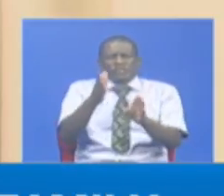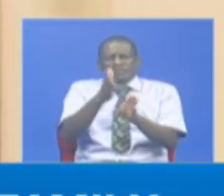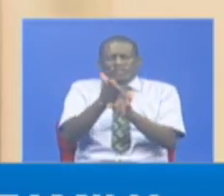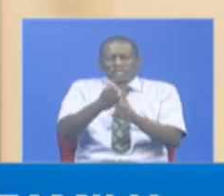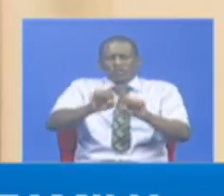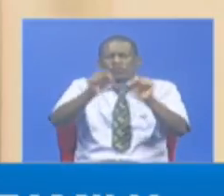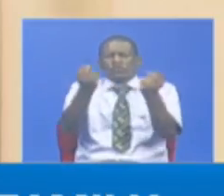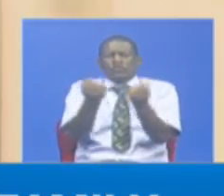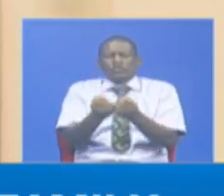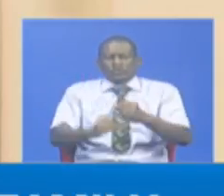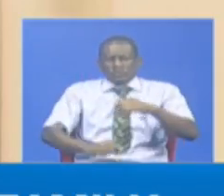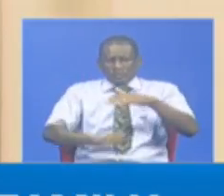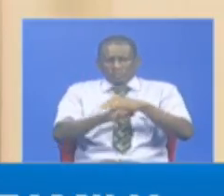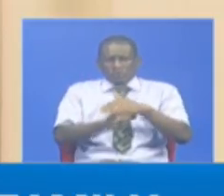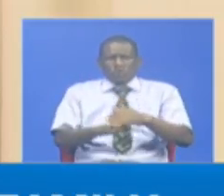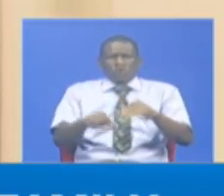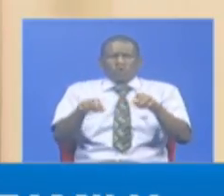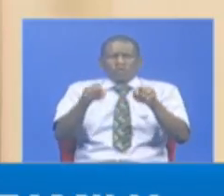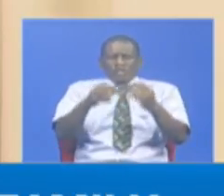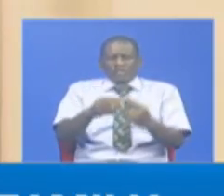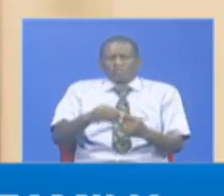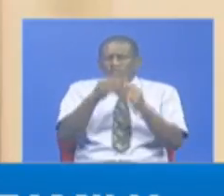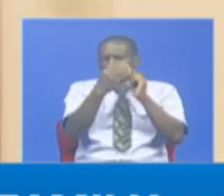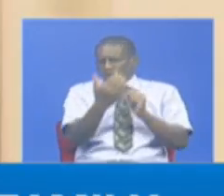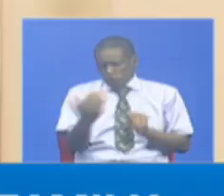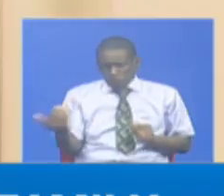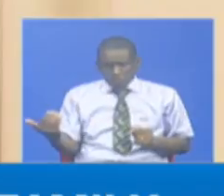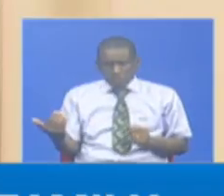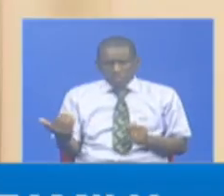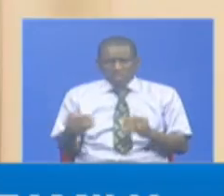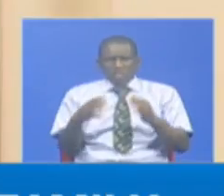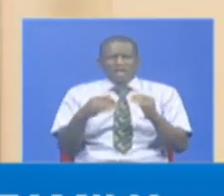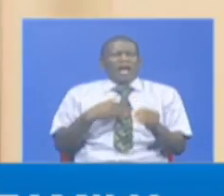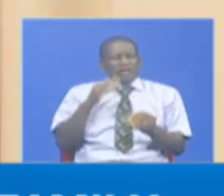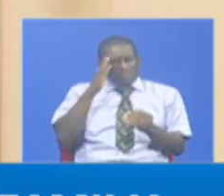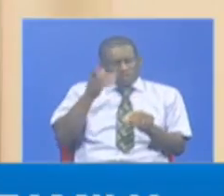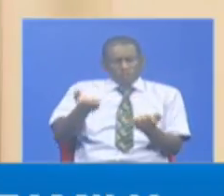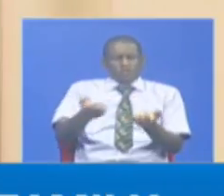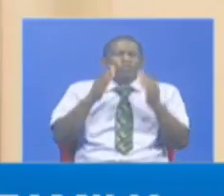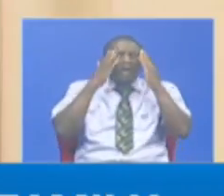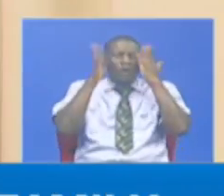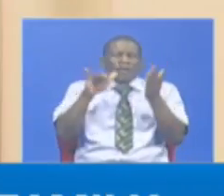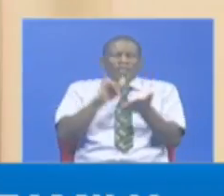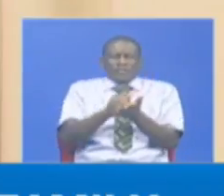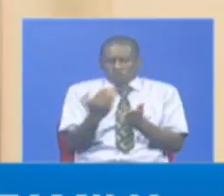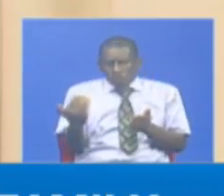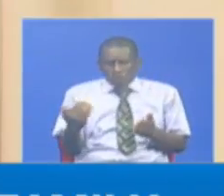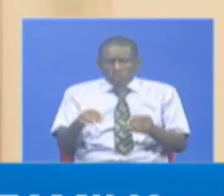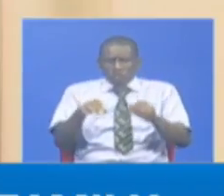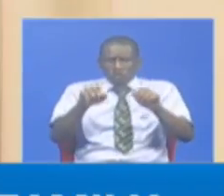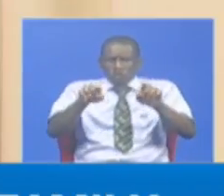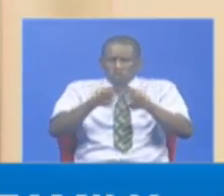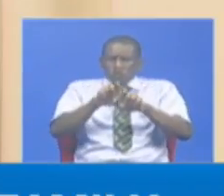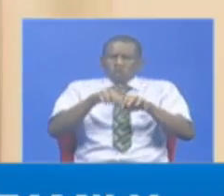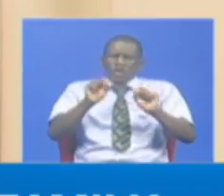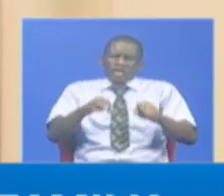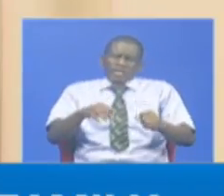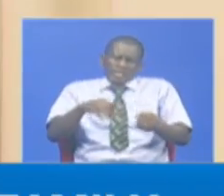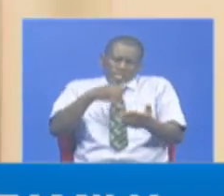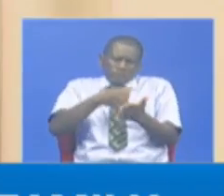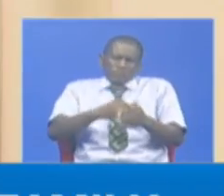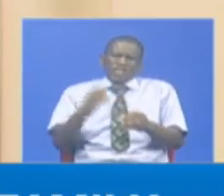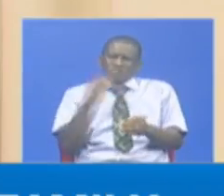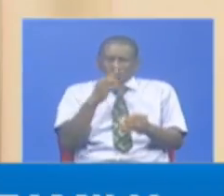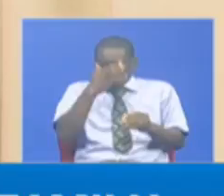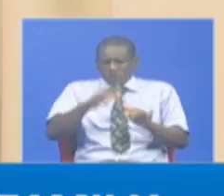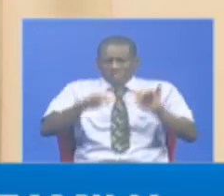support, especially for young children. And I think we need to be aware that children are more susceptible to violence because of the